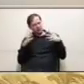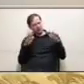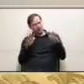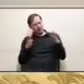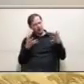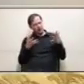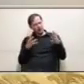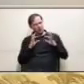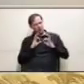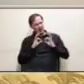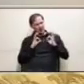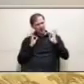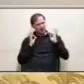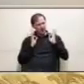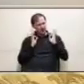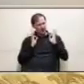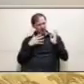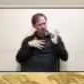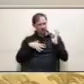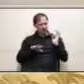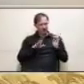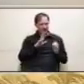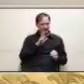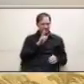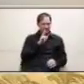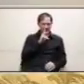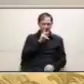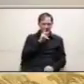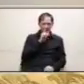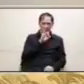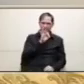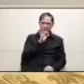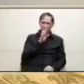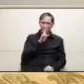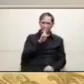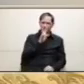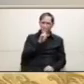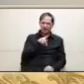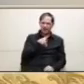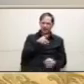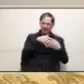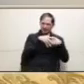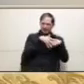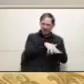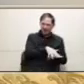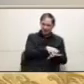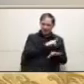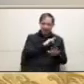mayor in particular would want the FRP to be implemented, because there were issues of upgrading